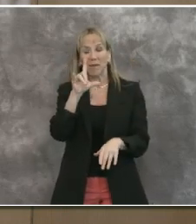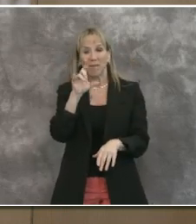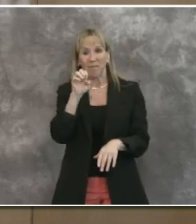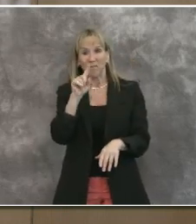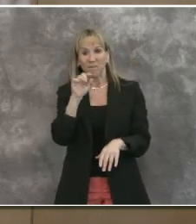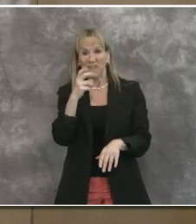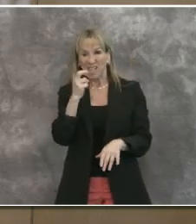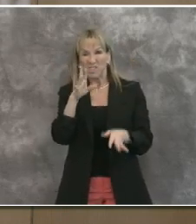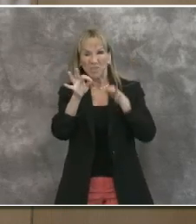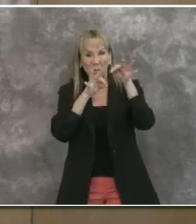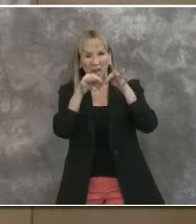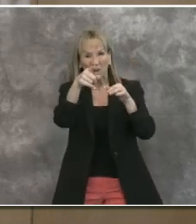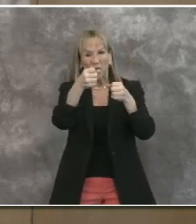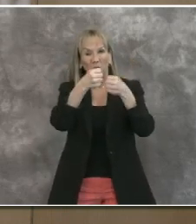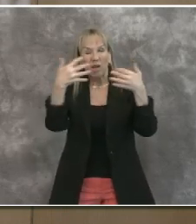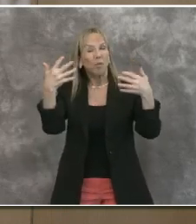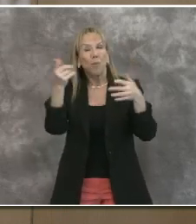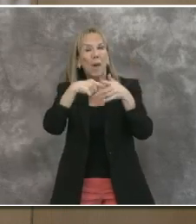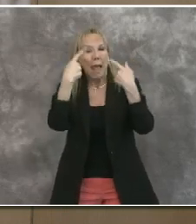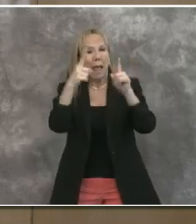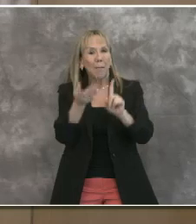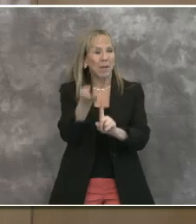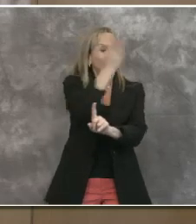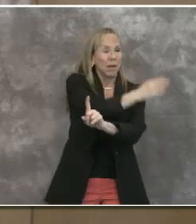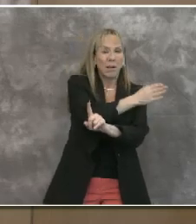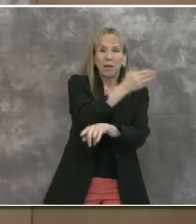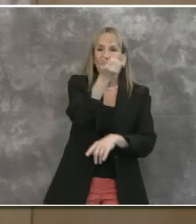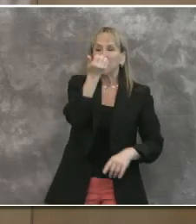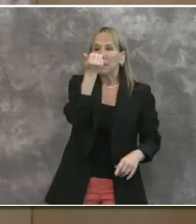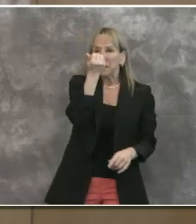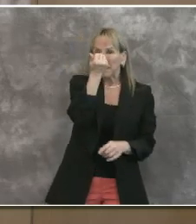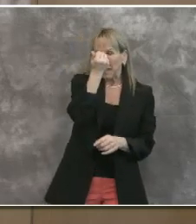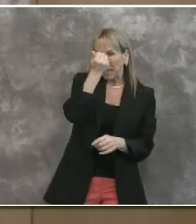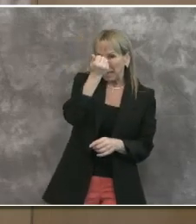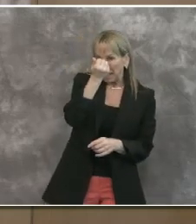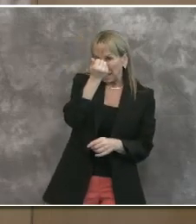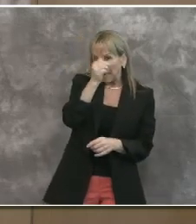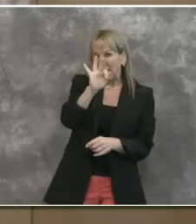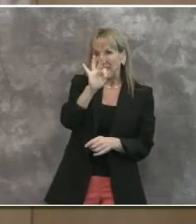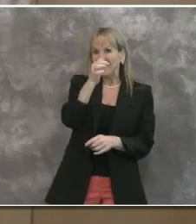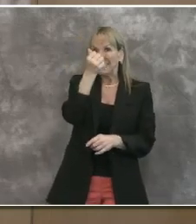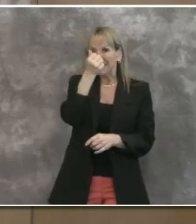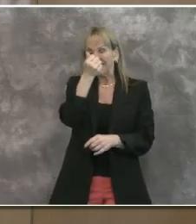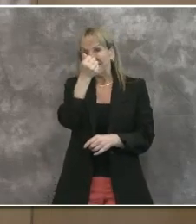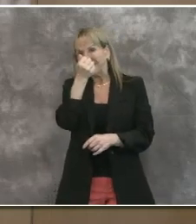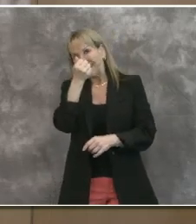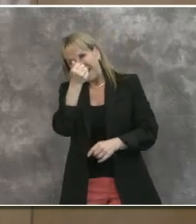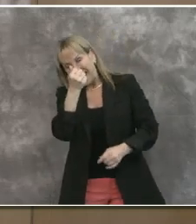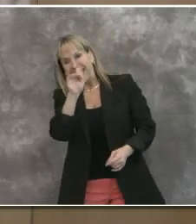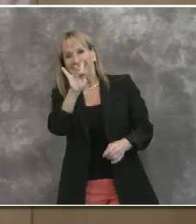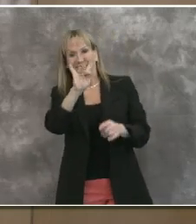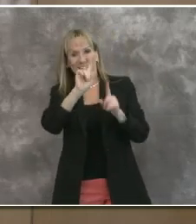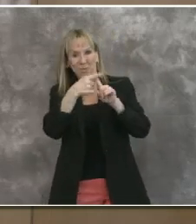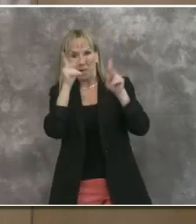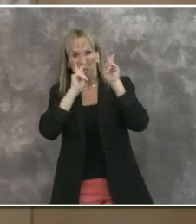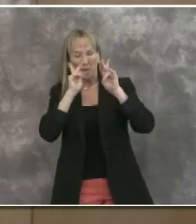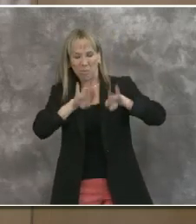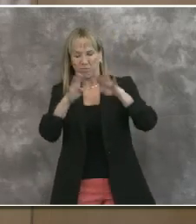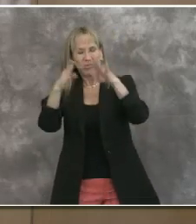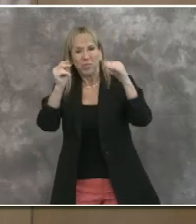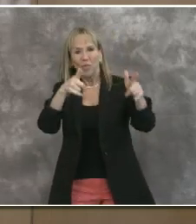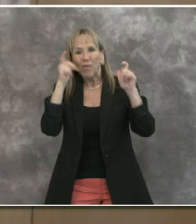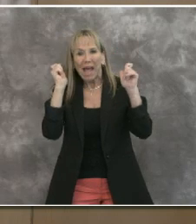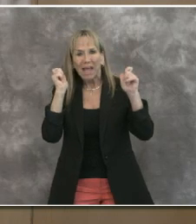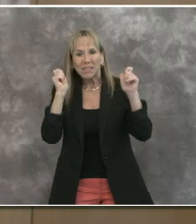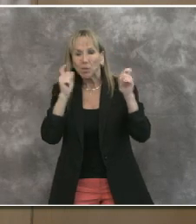in 1819 when some jurisdictions did not follow suit and opened up too